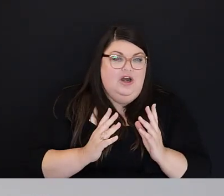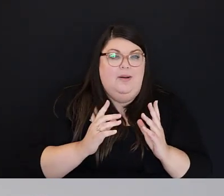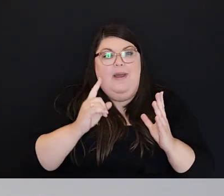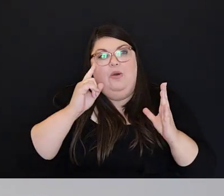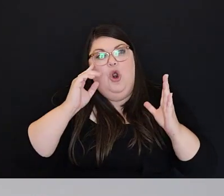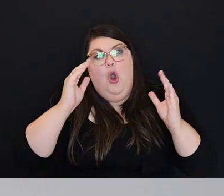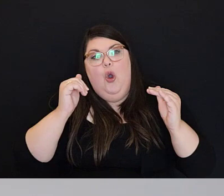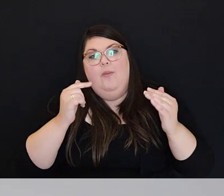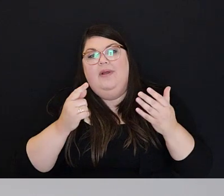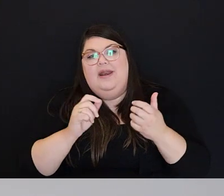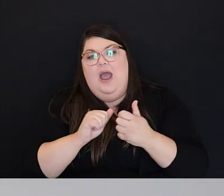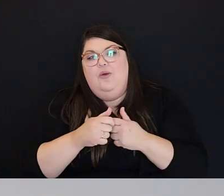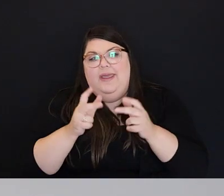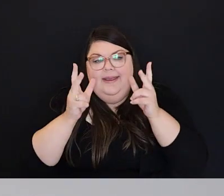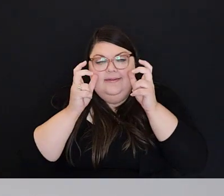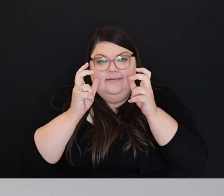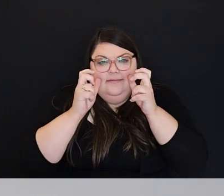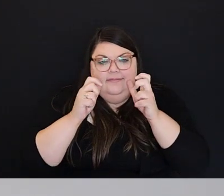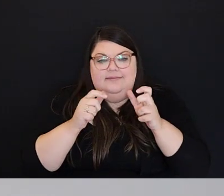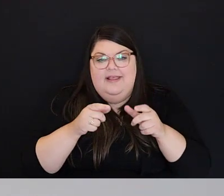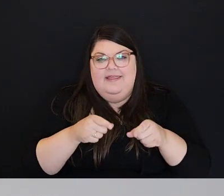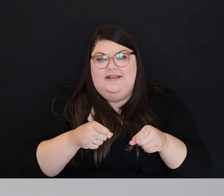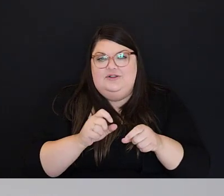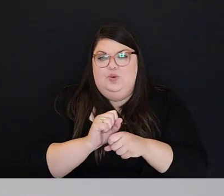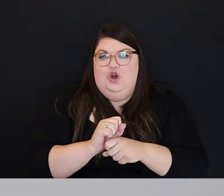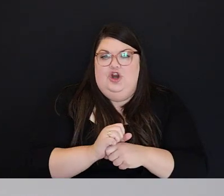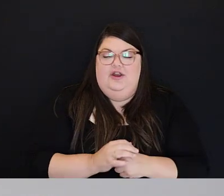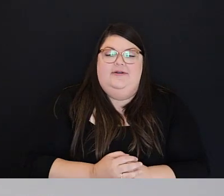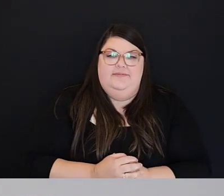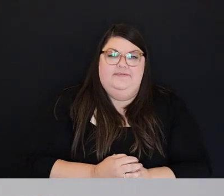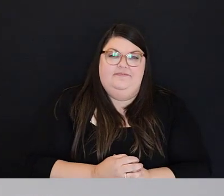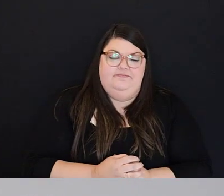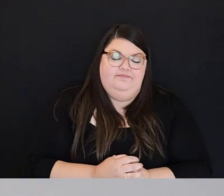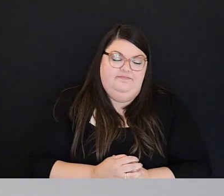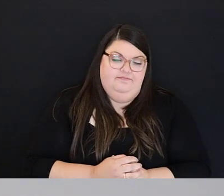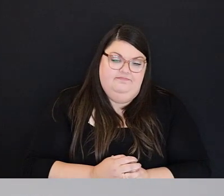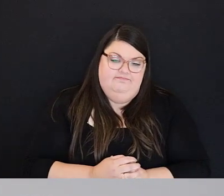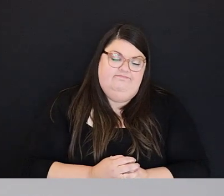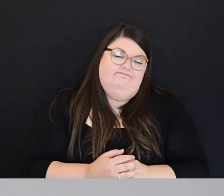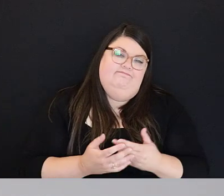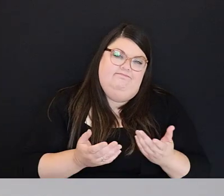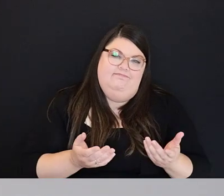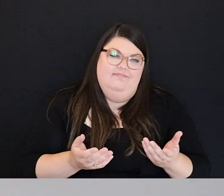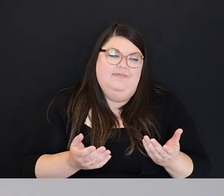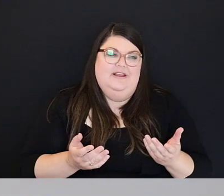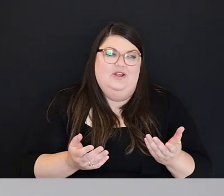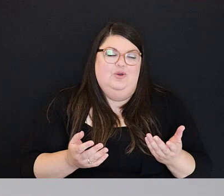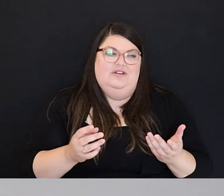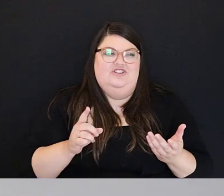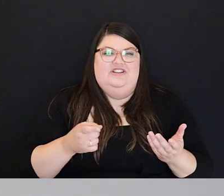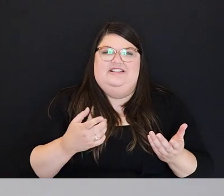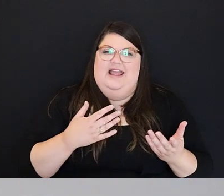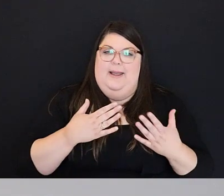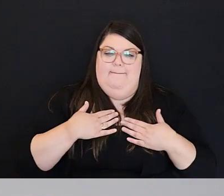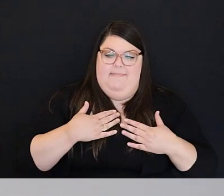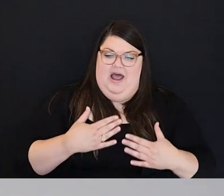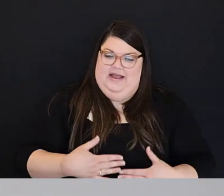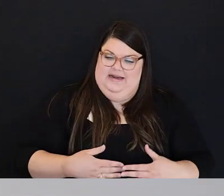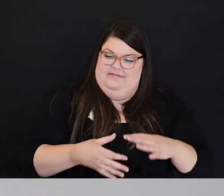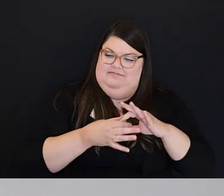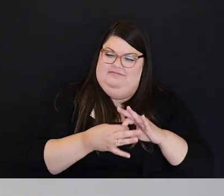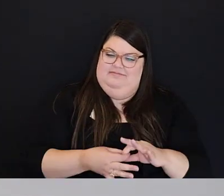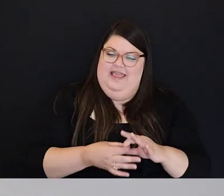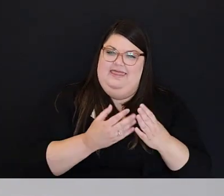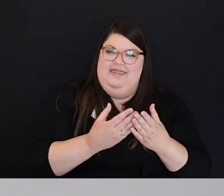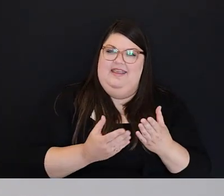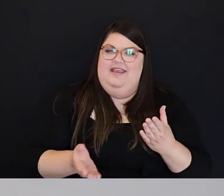work. And it's very much, I don't know, it's such a kind of like bodily thing. It's